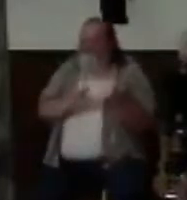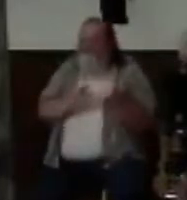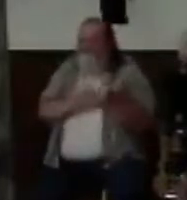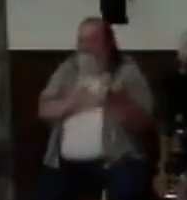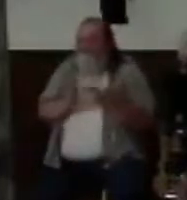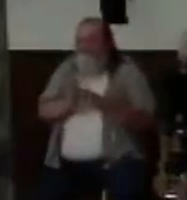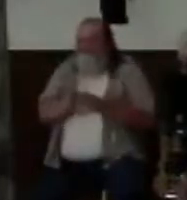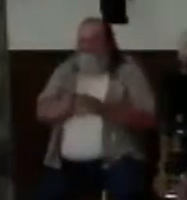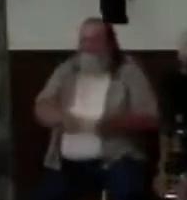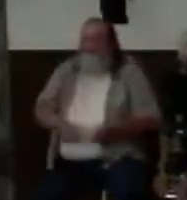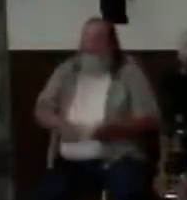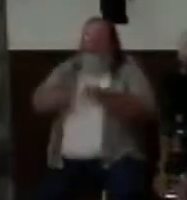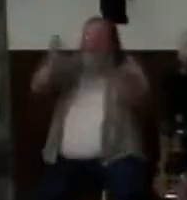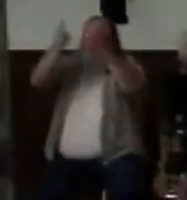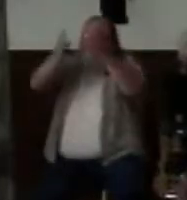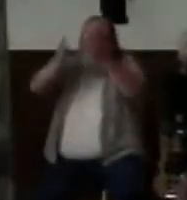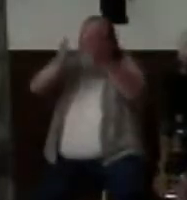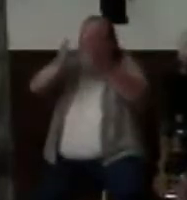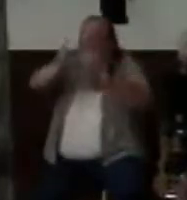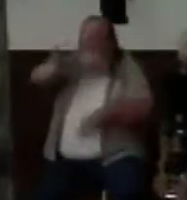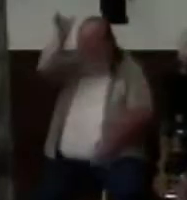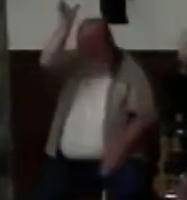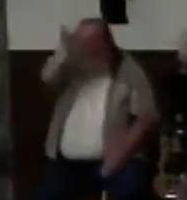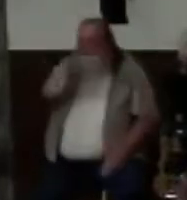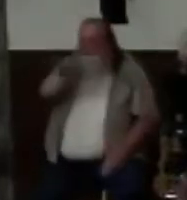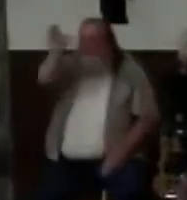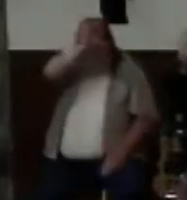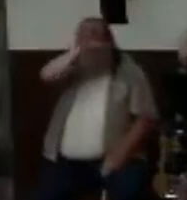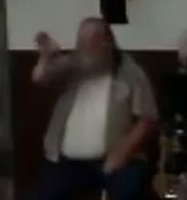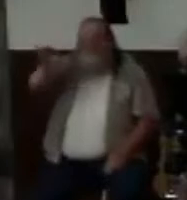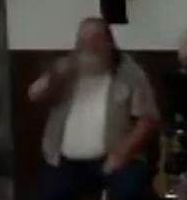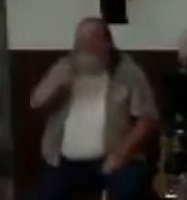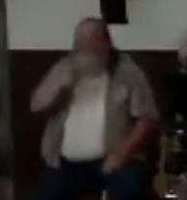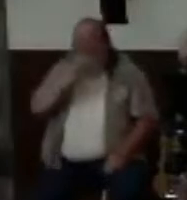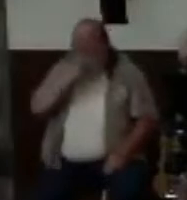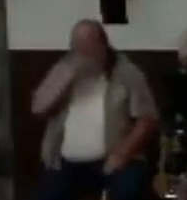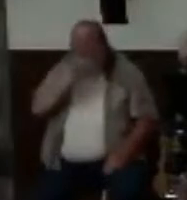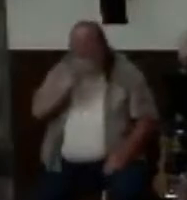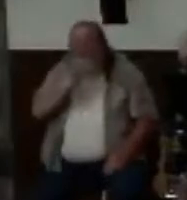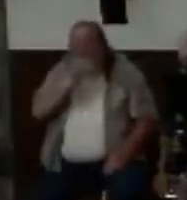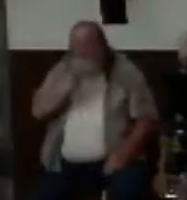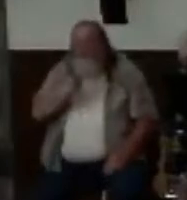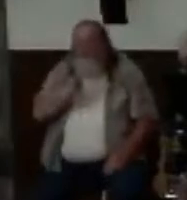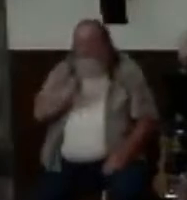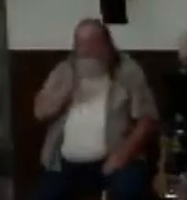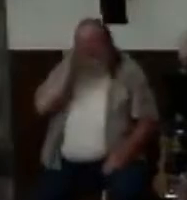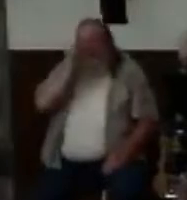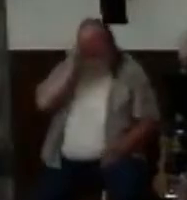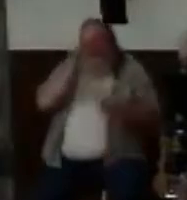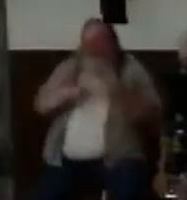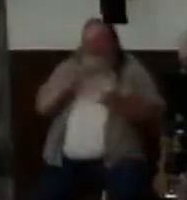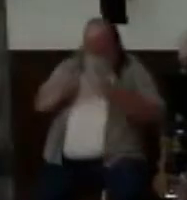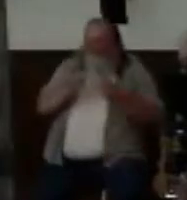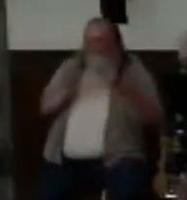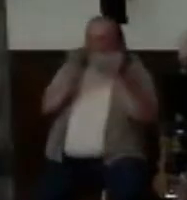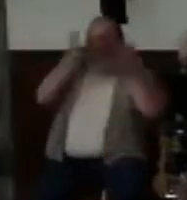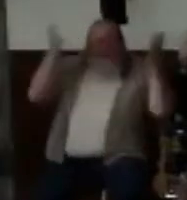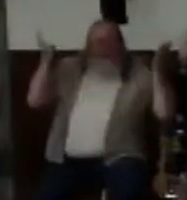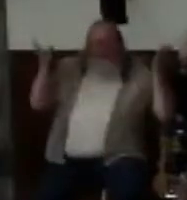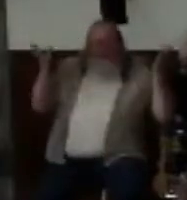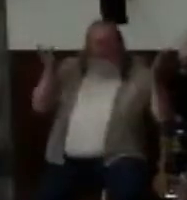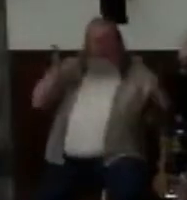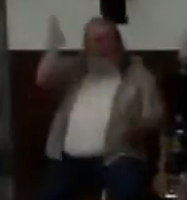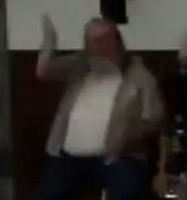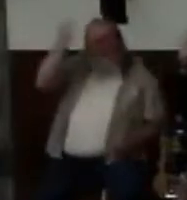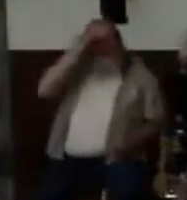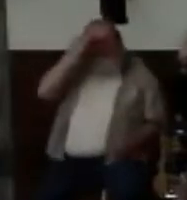teach. He can do whatever he wants. The people were surprised when they heard him. How does he know so much when he hasn't